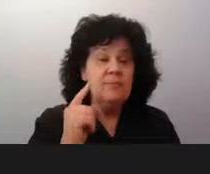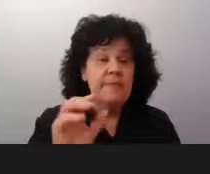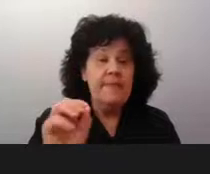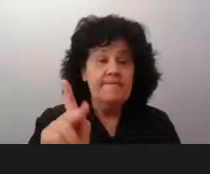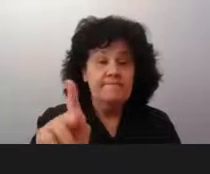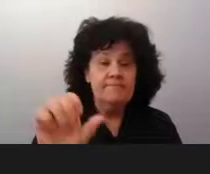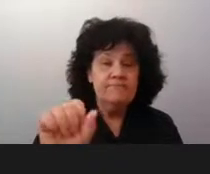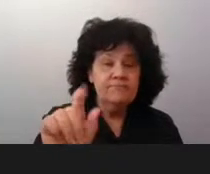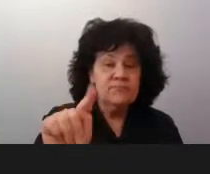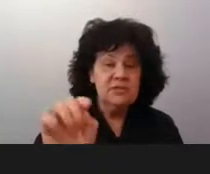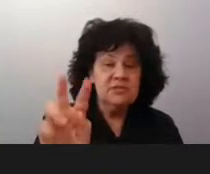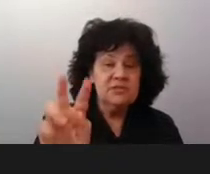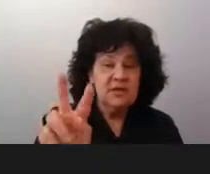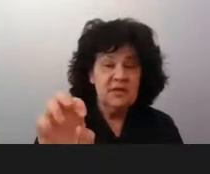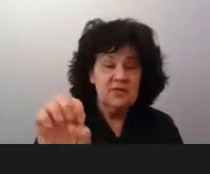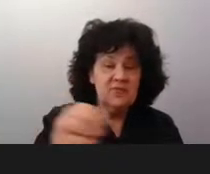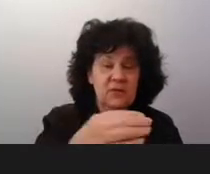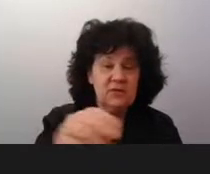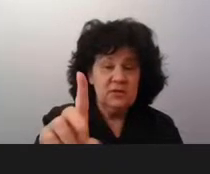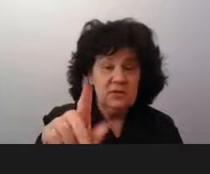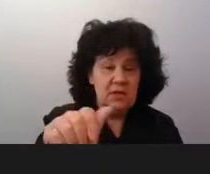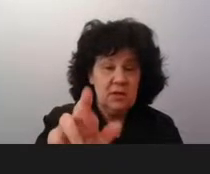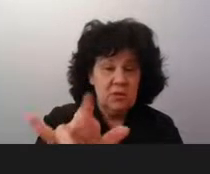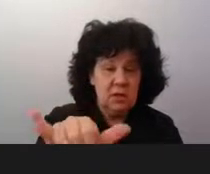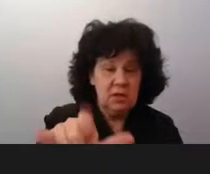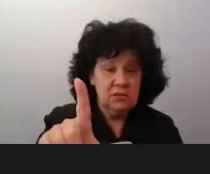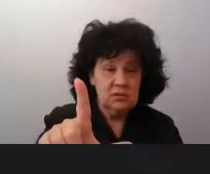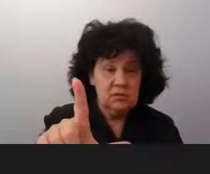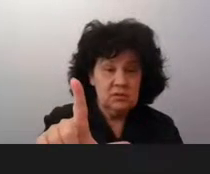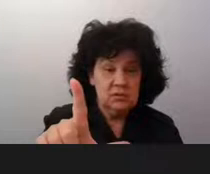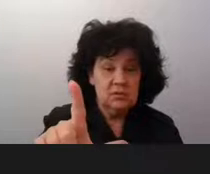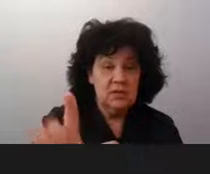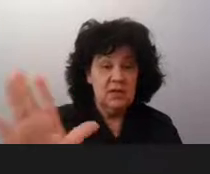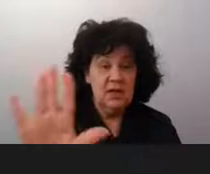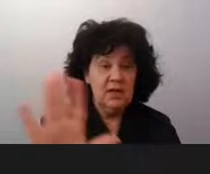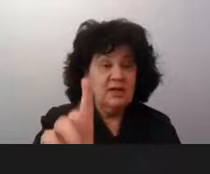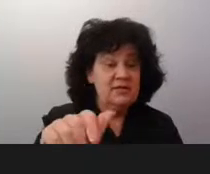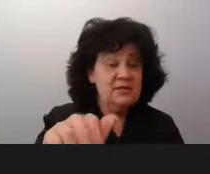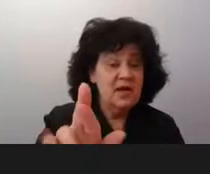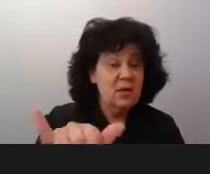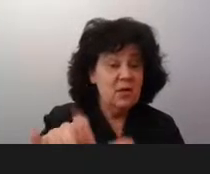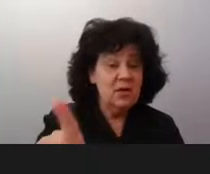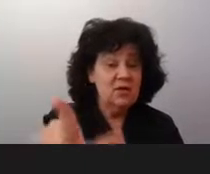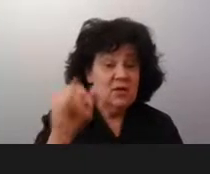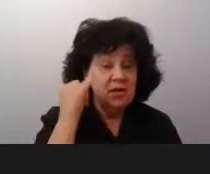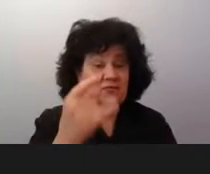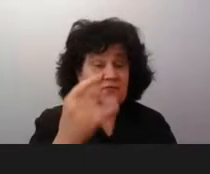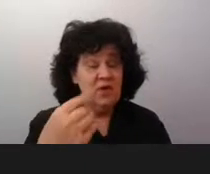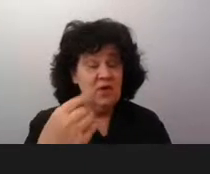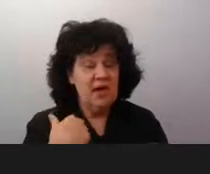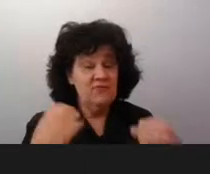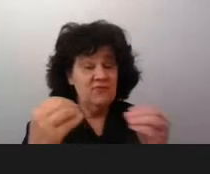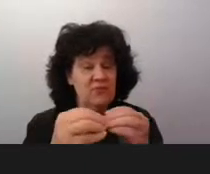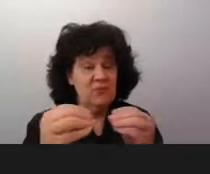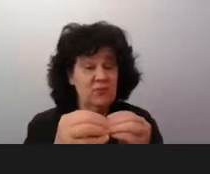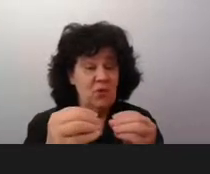Steve and Daryl have their hands up still. And Daryl, if you have a more singular question, I'll let you go first